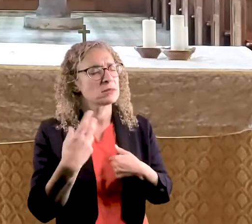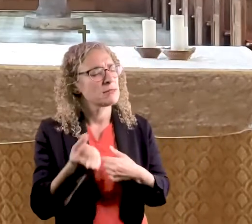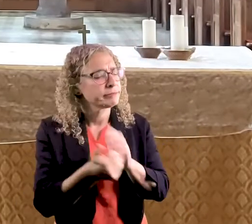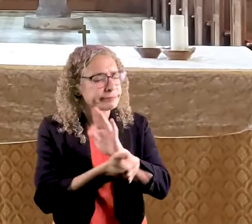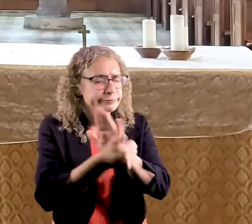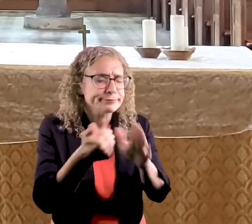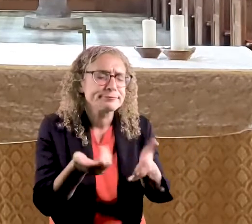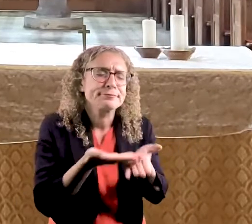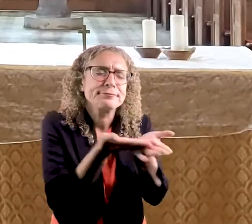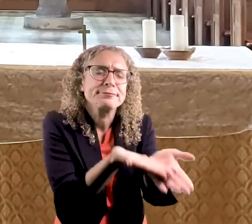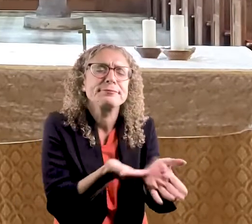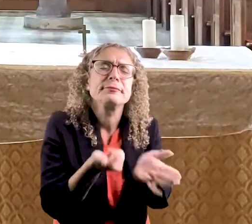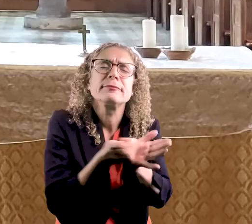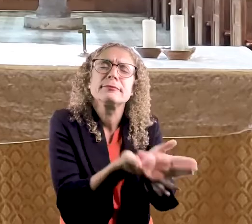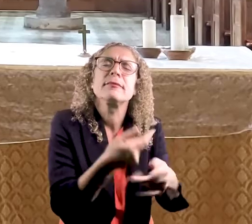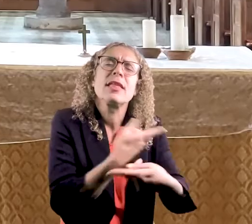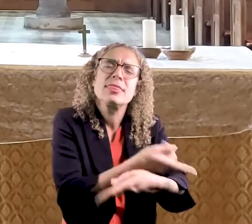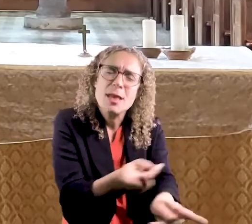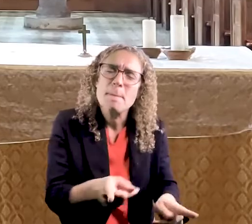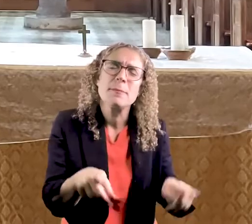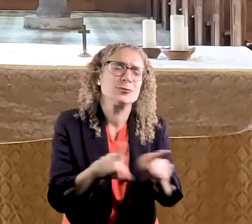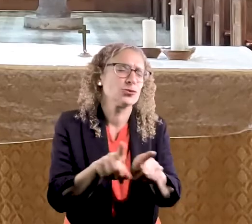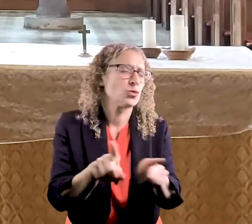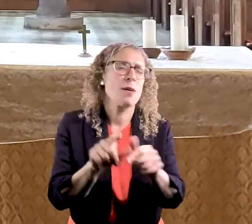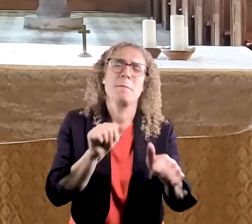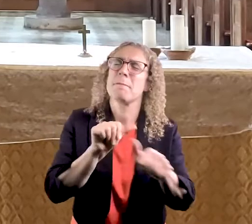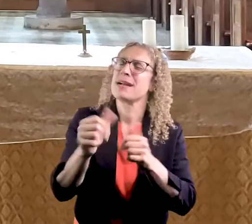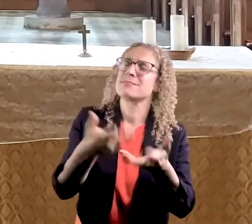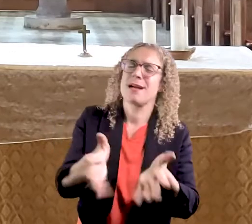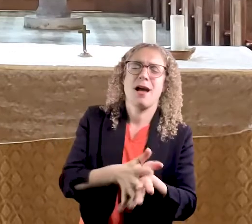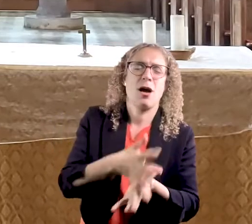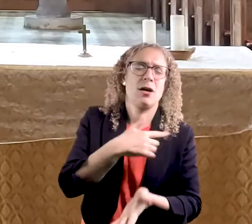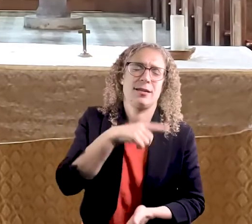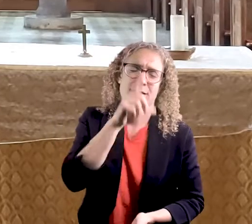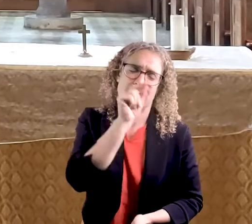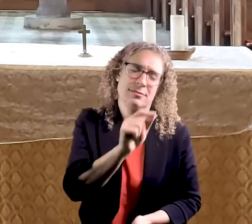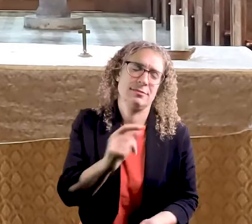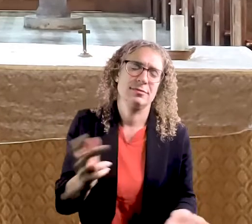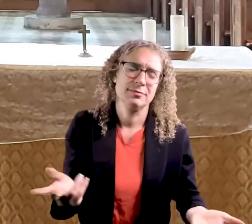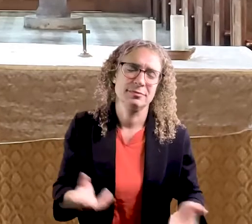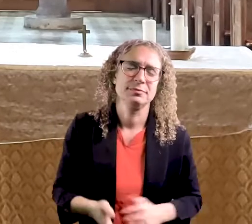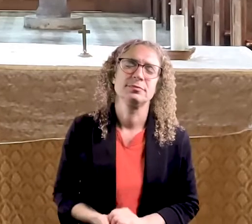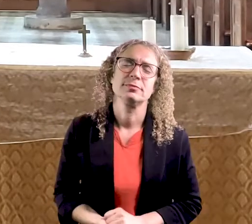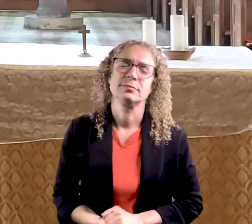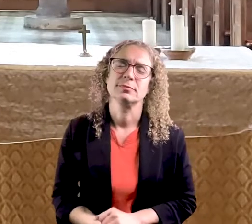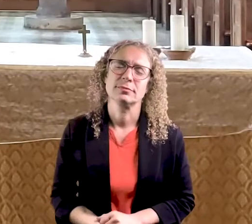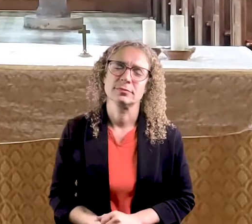the opportunity to serve them in the best way that we are able.